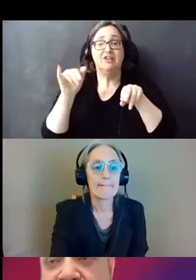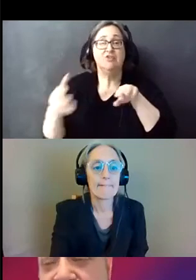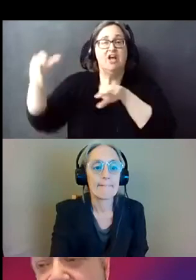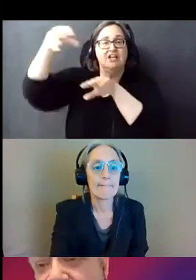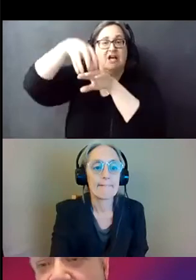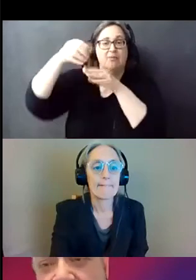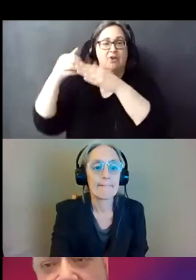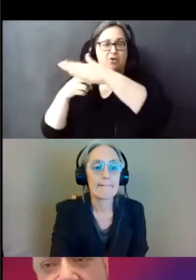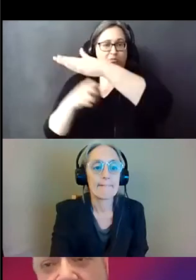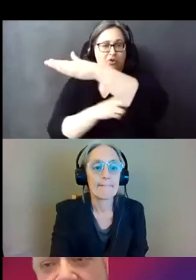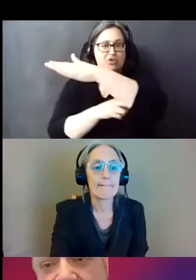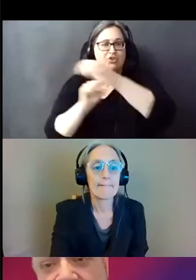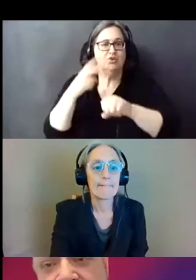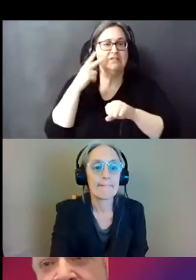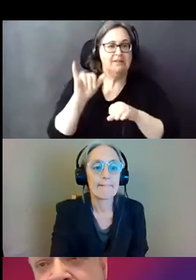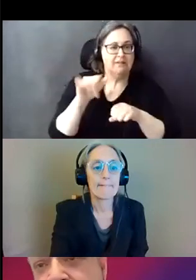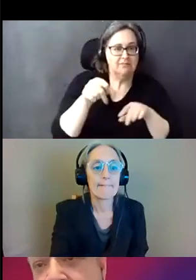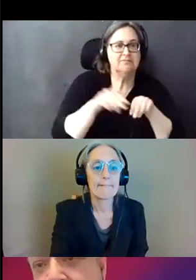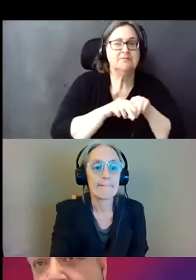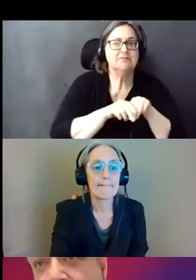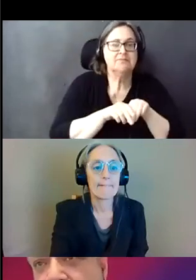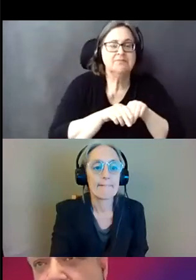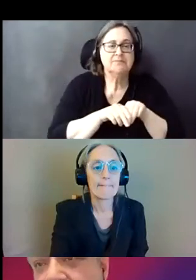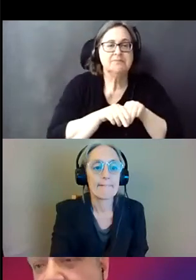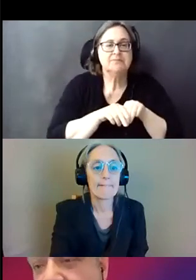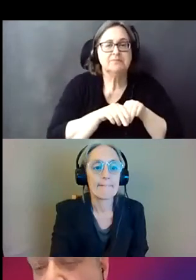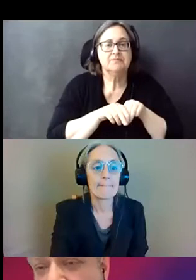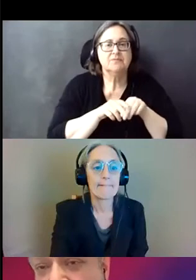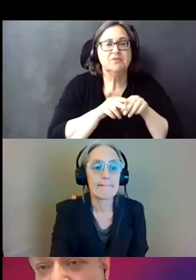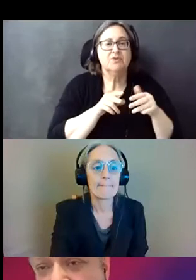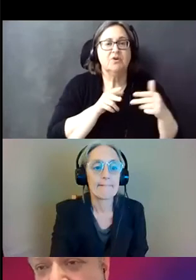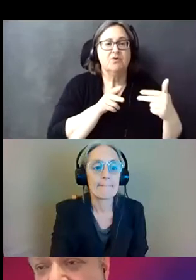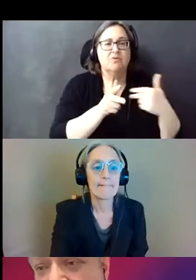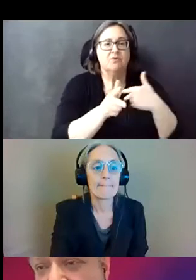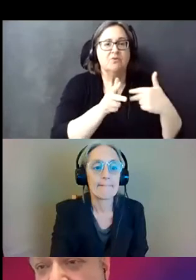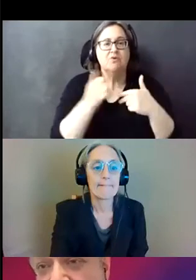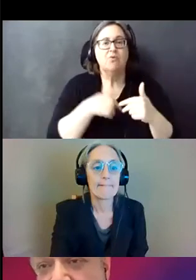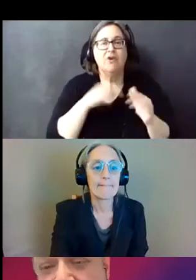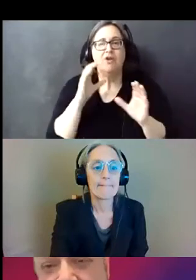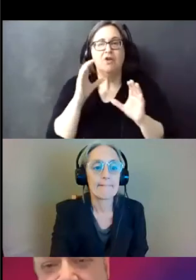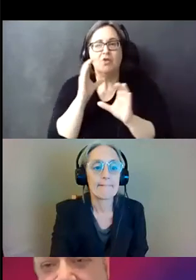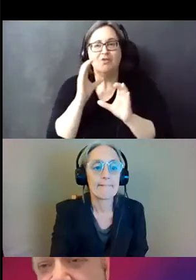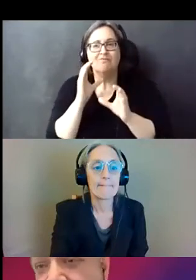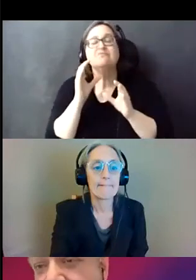bridge as it constructs a new bridge. So we look forward to getting this started.